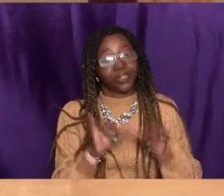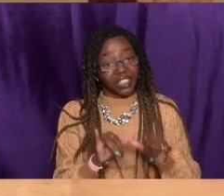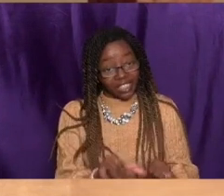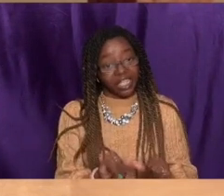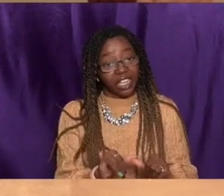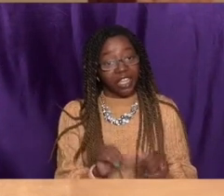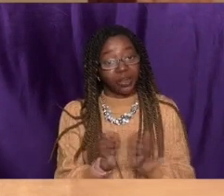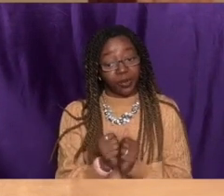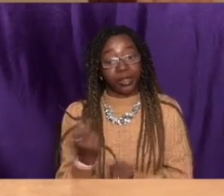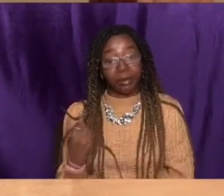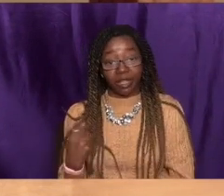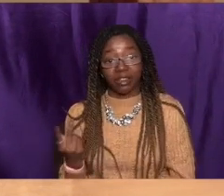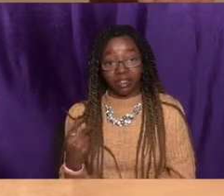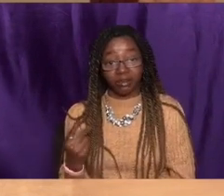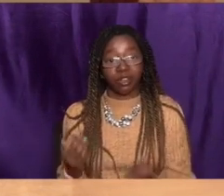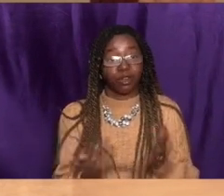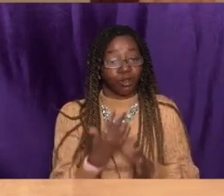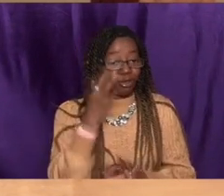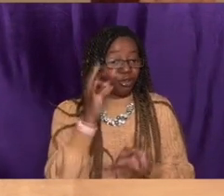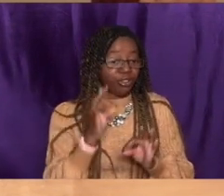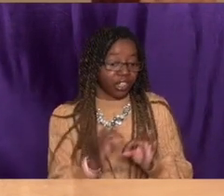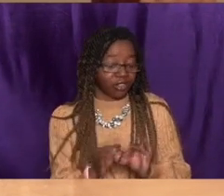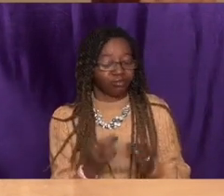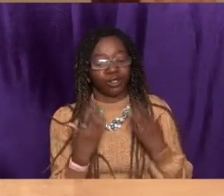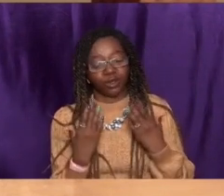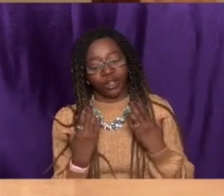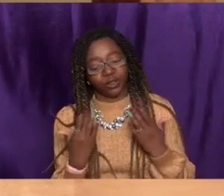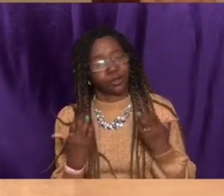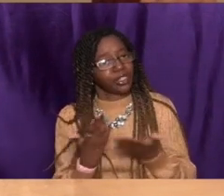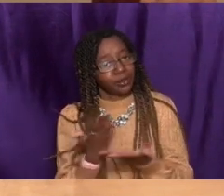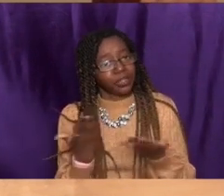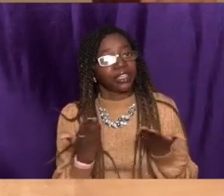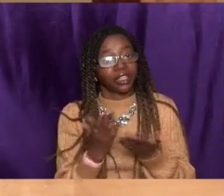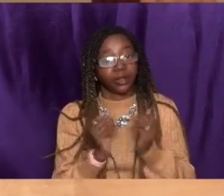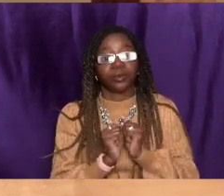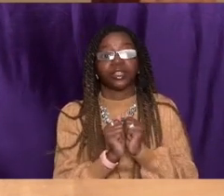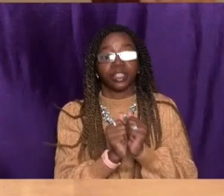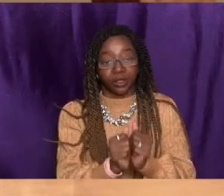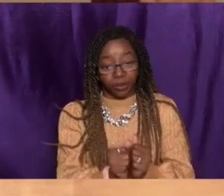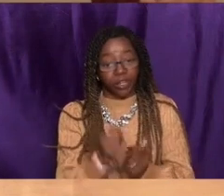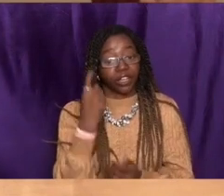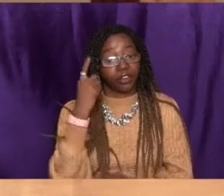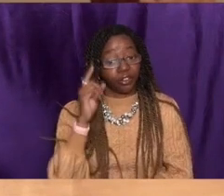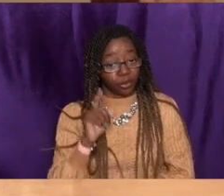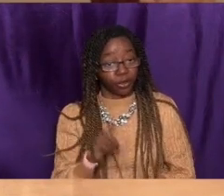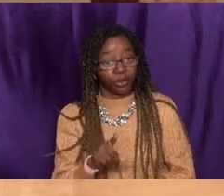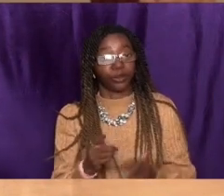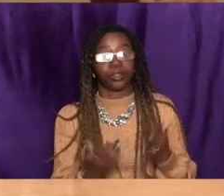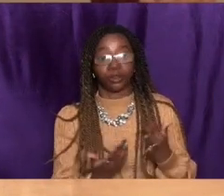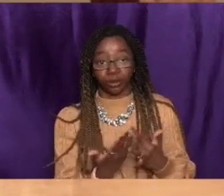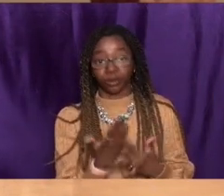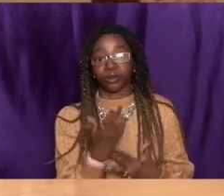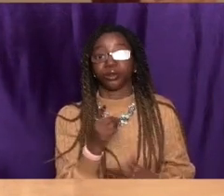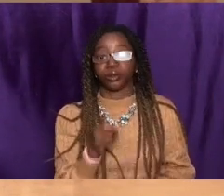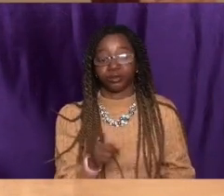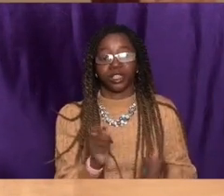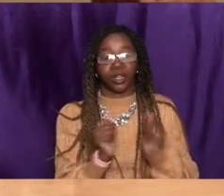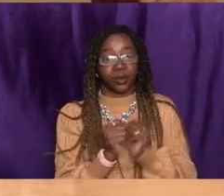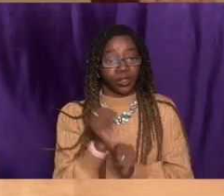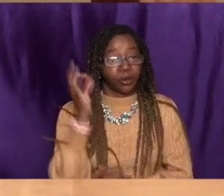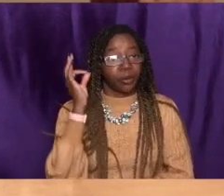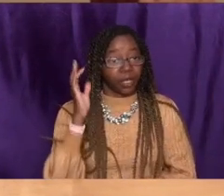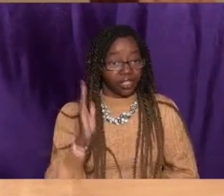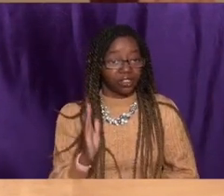brothers. New Faith, we are grateful to be here with you and for you and through you and with your